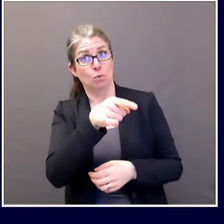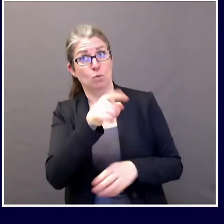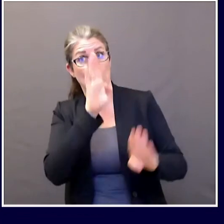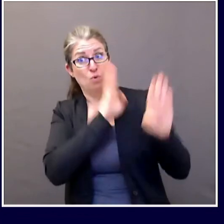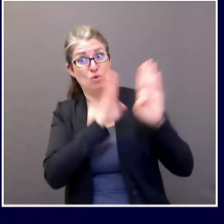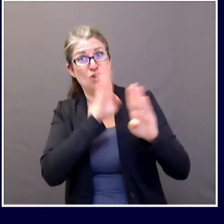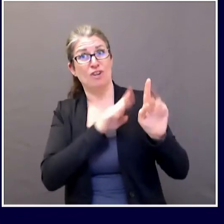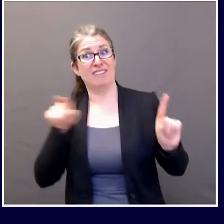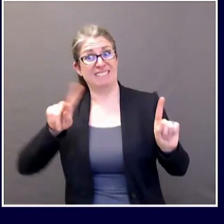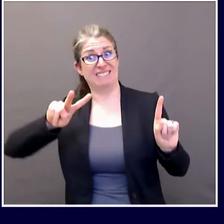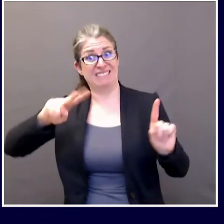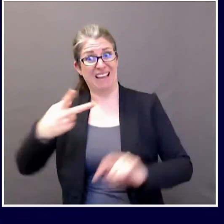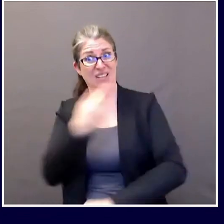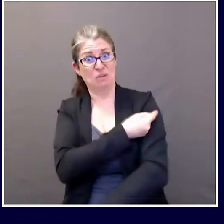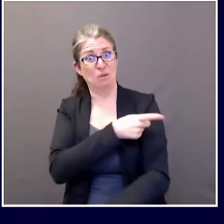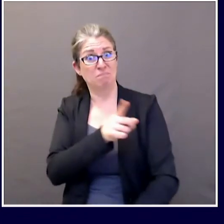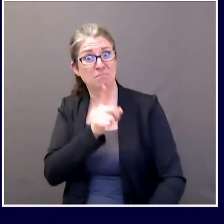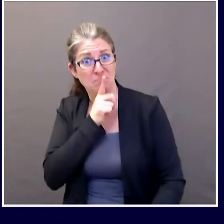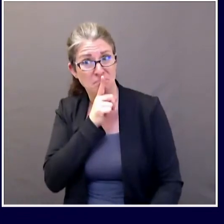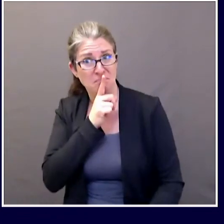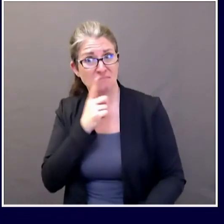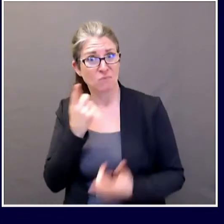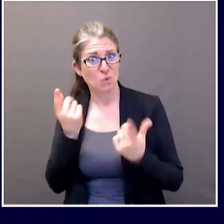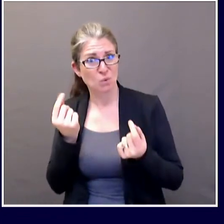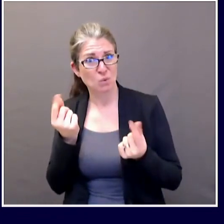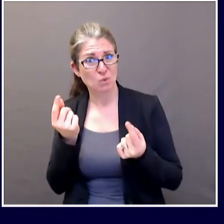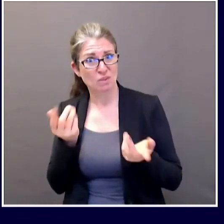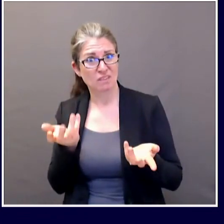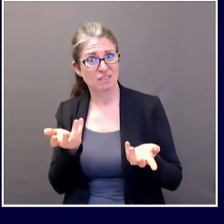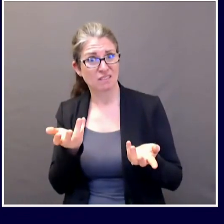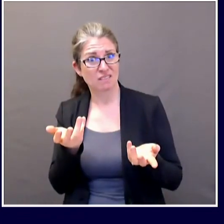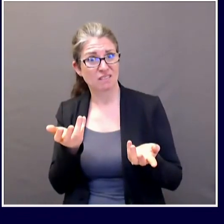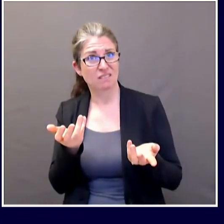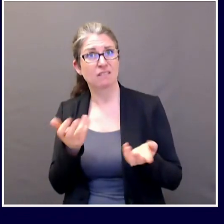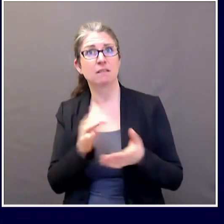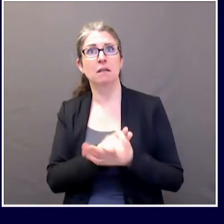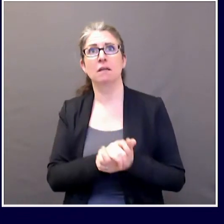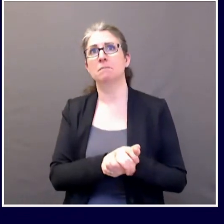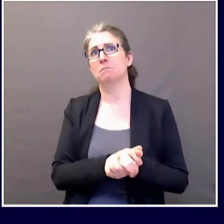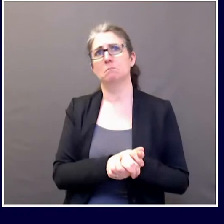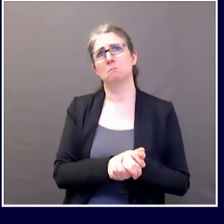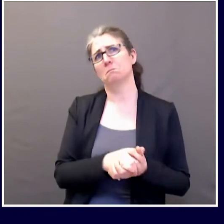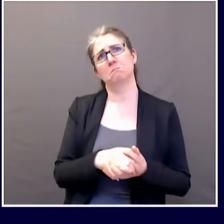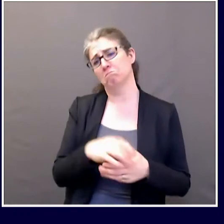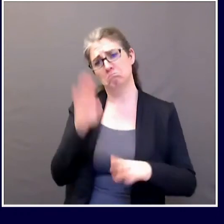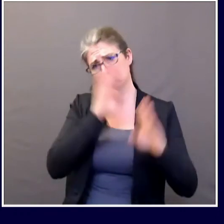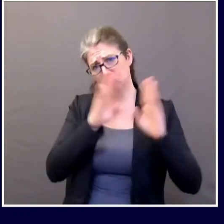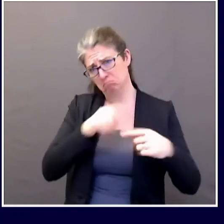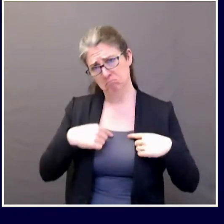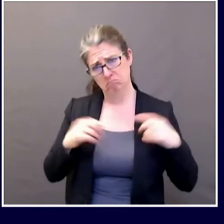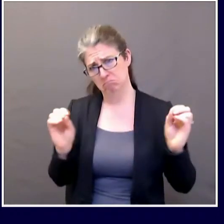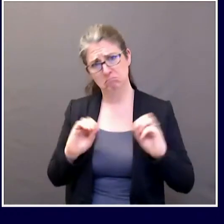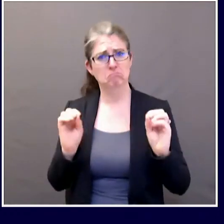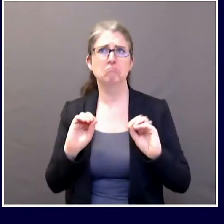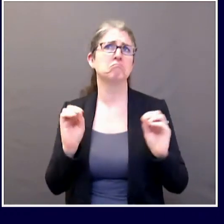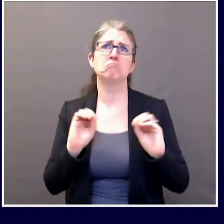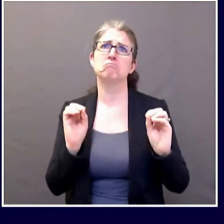of the sites, although they may have had a couple of hours or even a 12-hour period where second doses were not in on